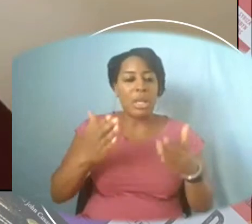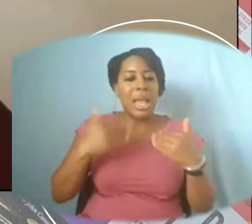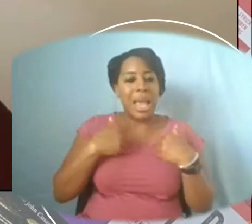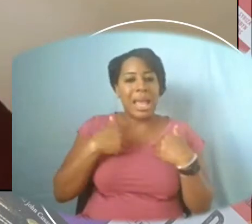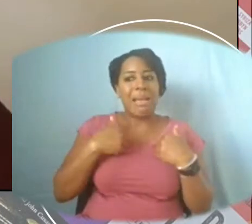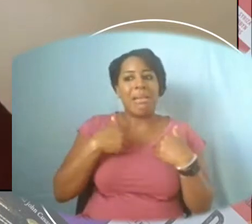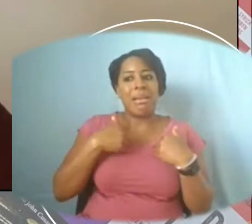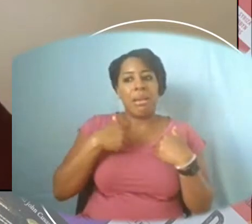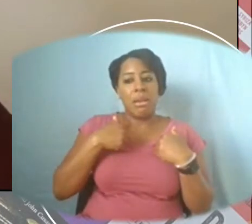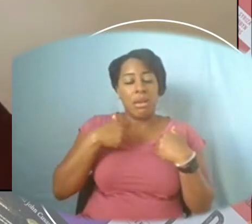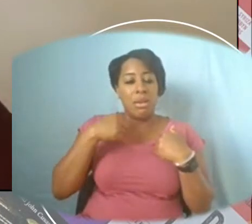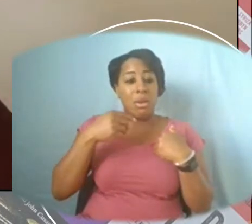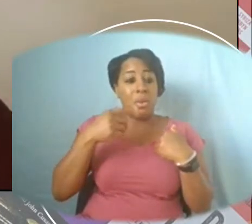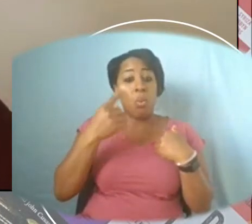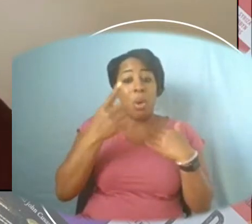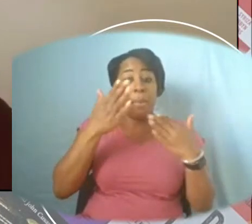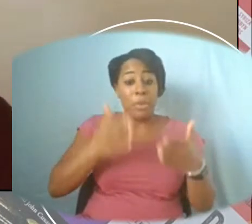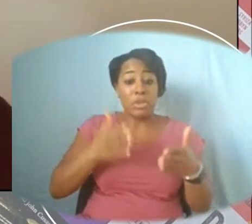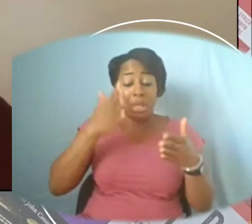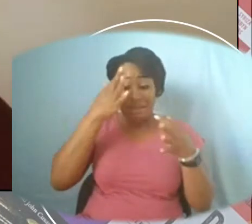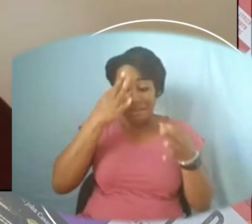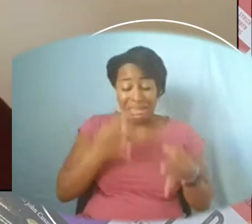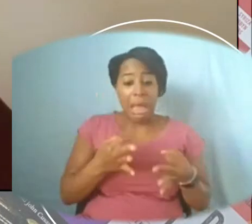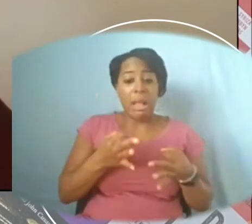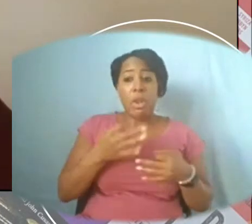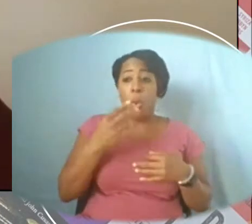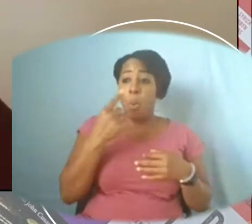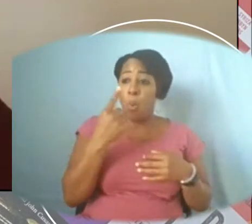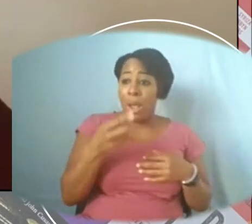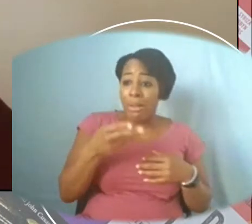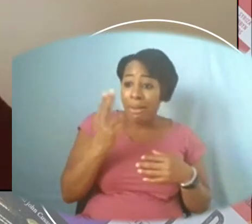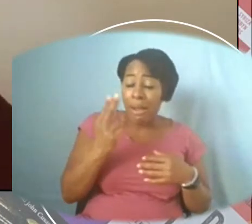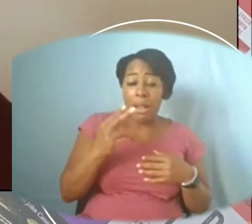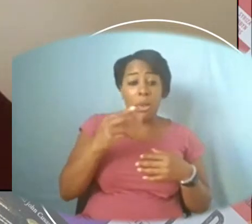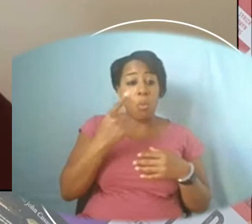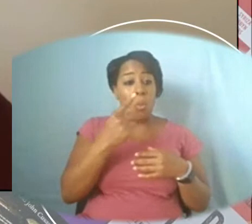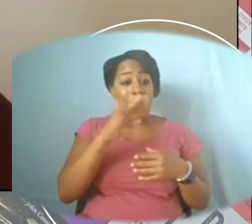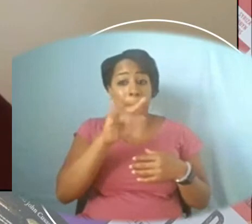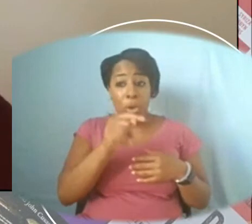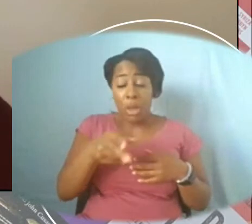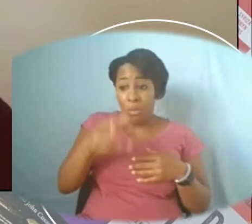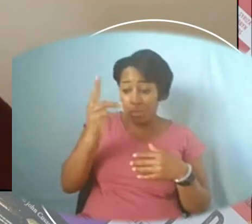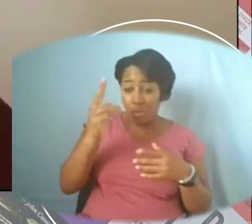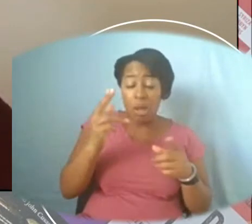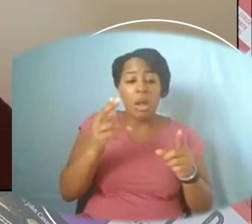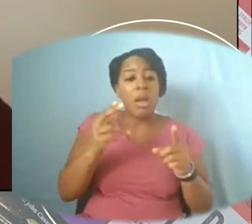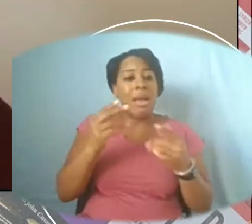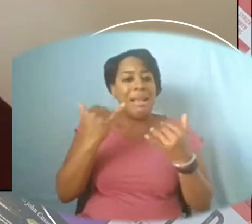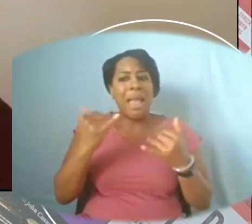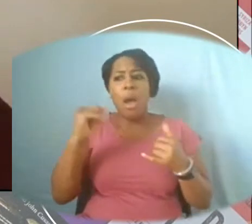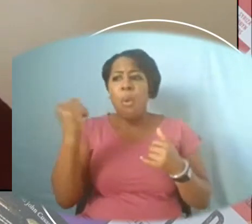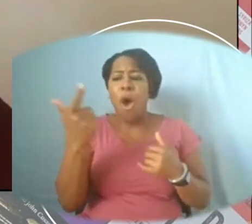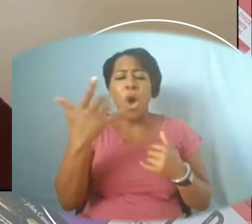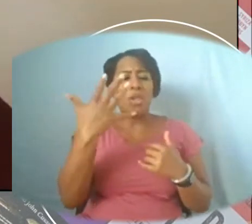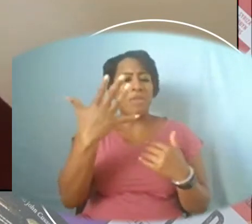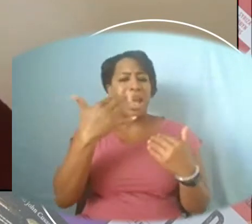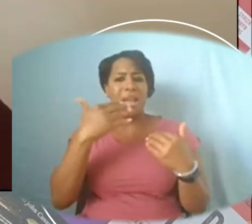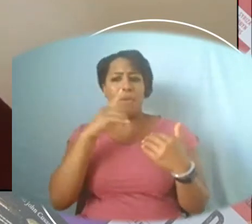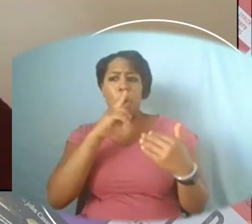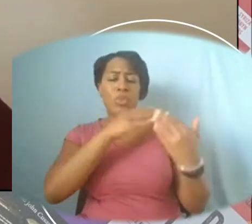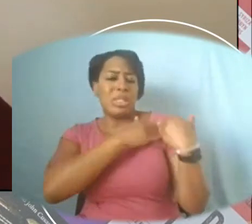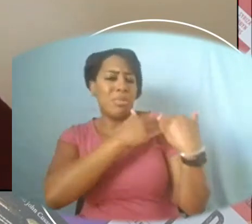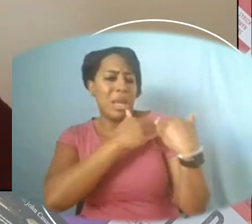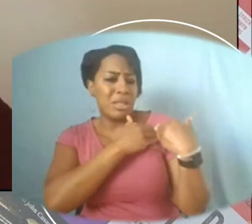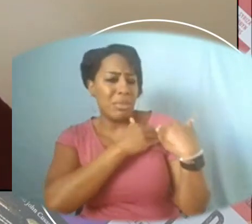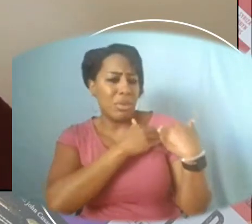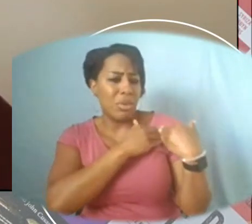5 people are doing life without, or 5 people are doing 25 to life. How am I accountable for the thought process of